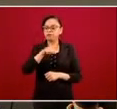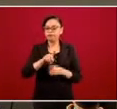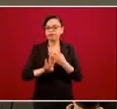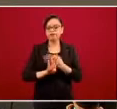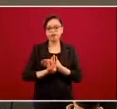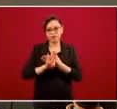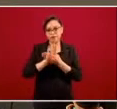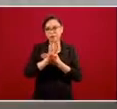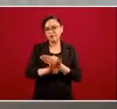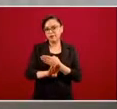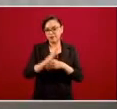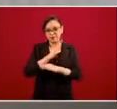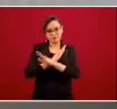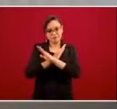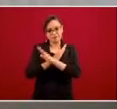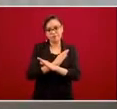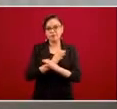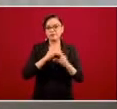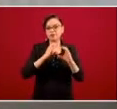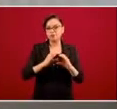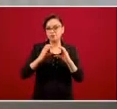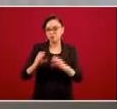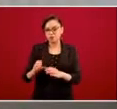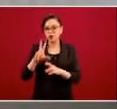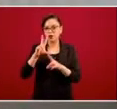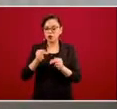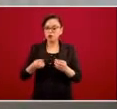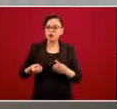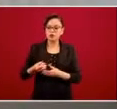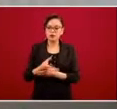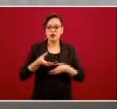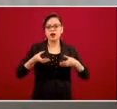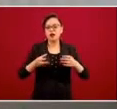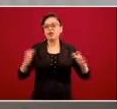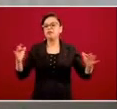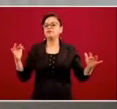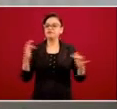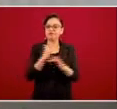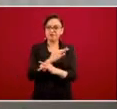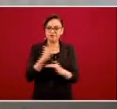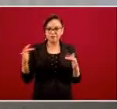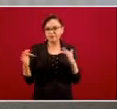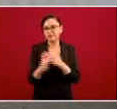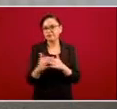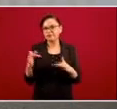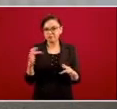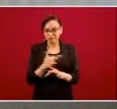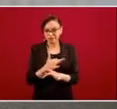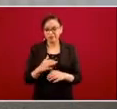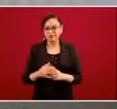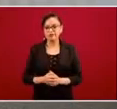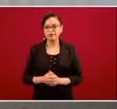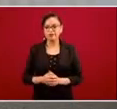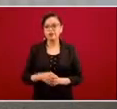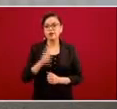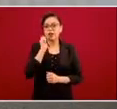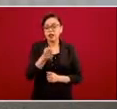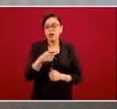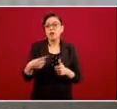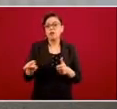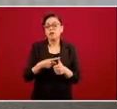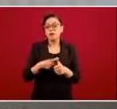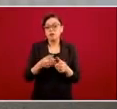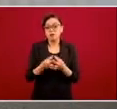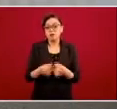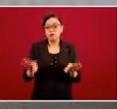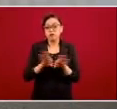people that had been infected with COVID had stayed at home, and they have stayed at home because it is a public